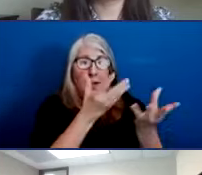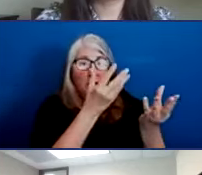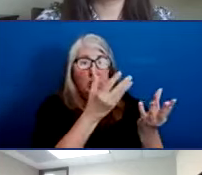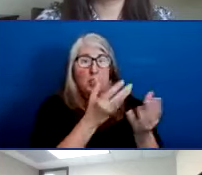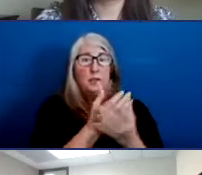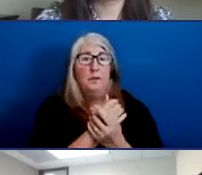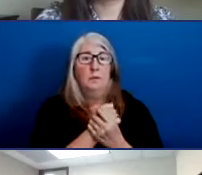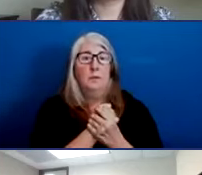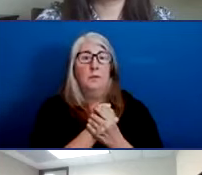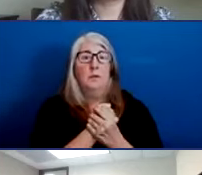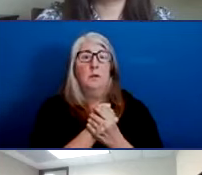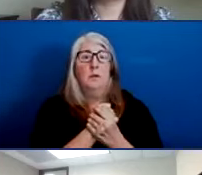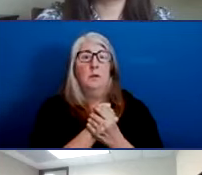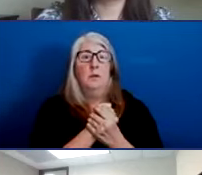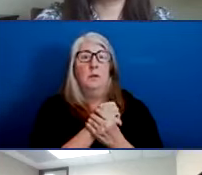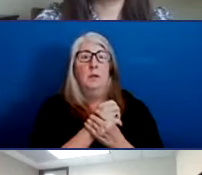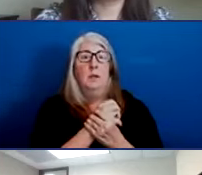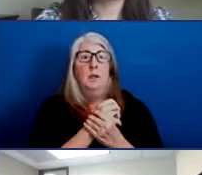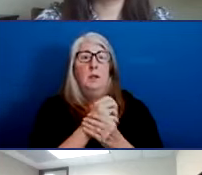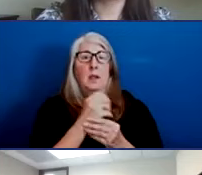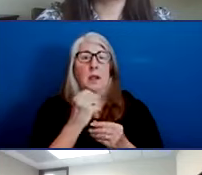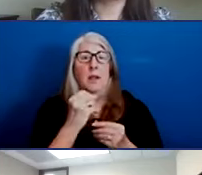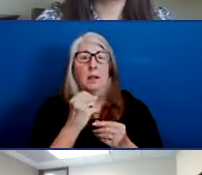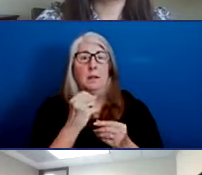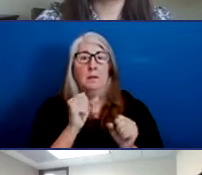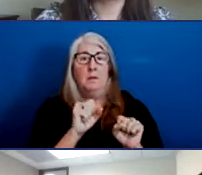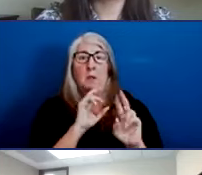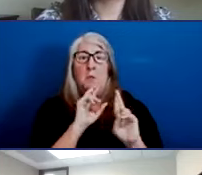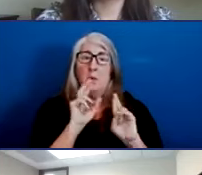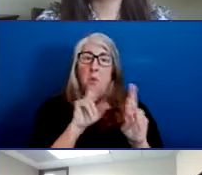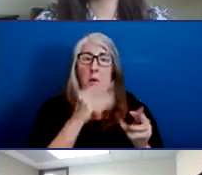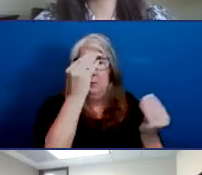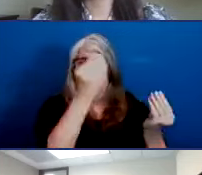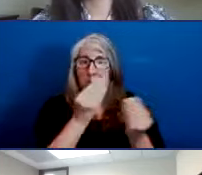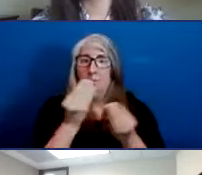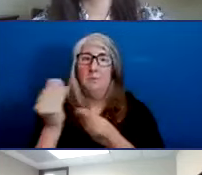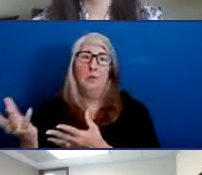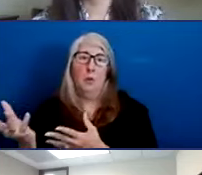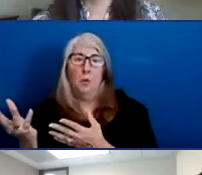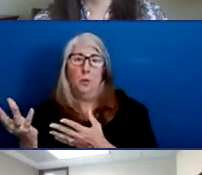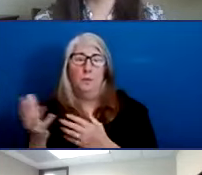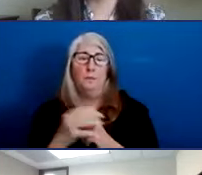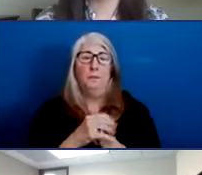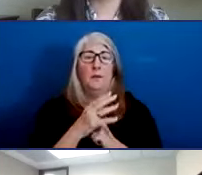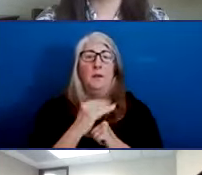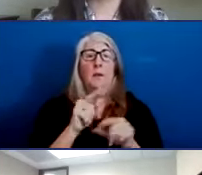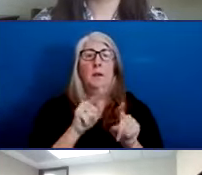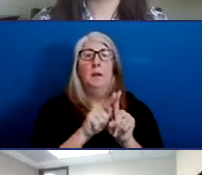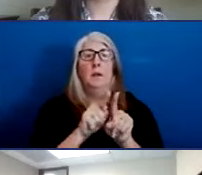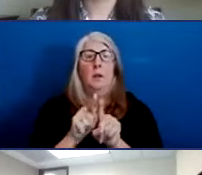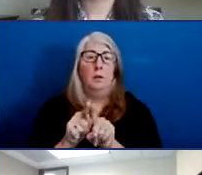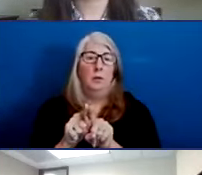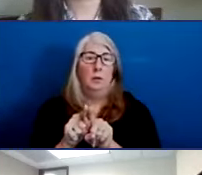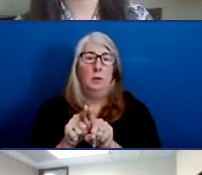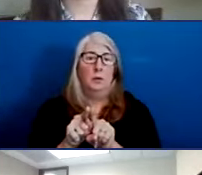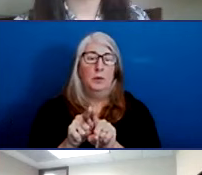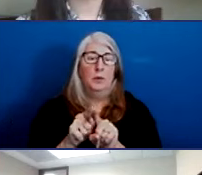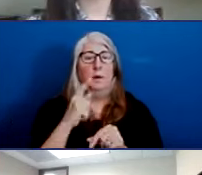Islands, the 1182 bill, and also for the notifications